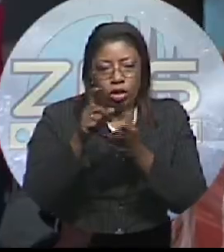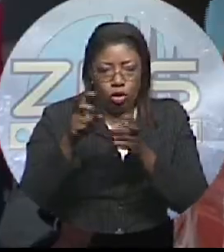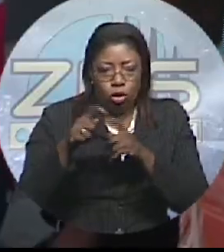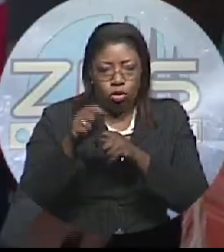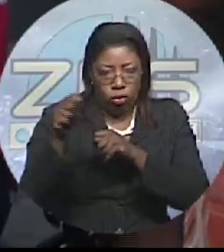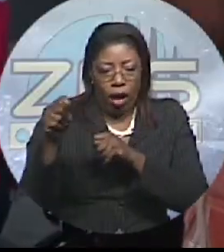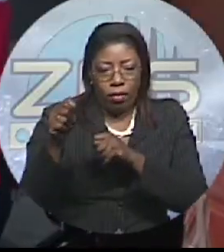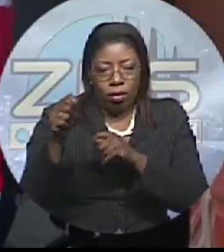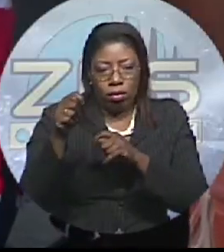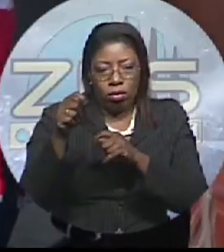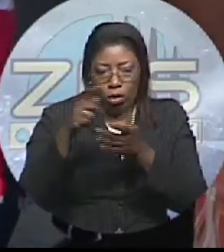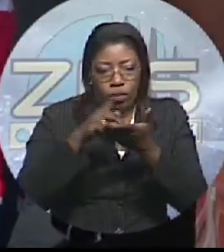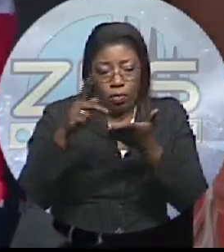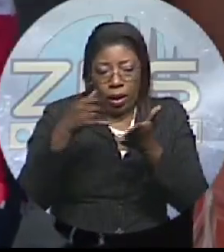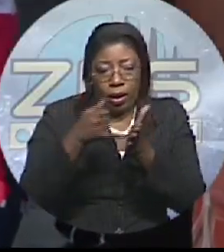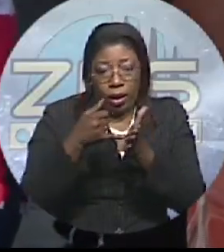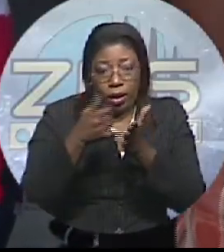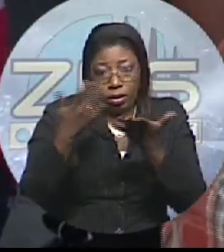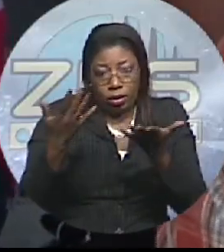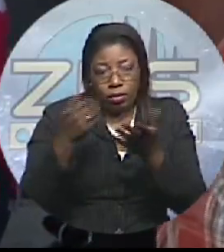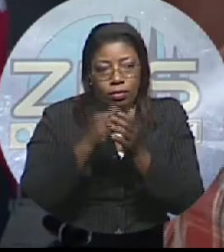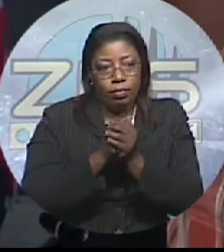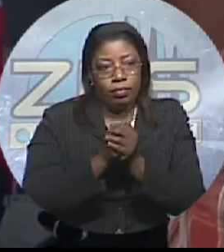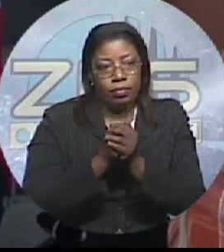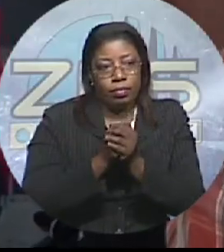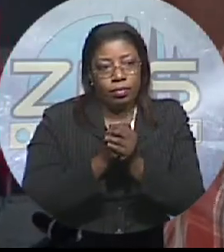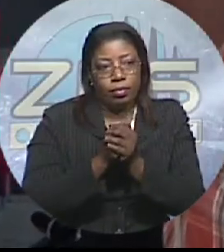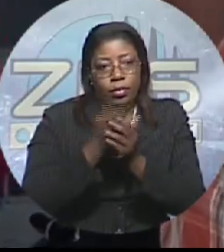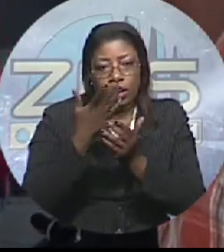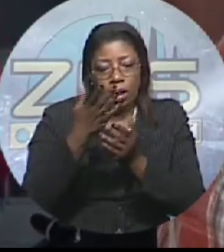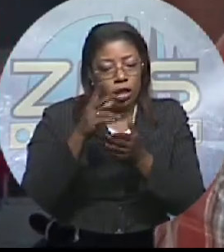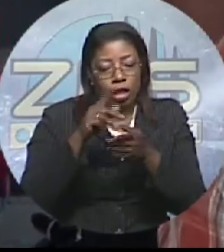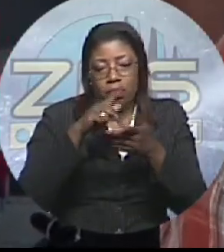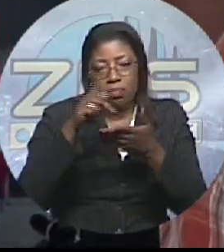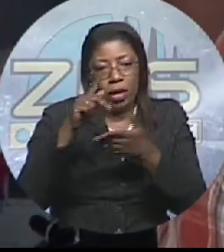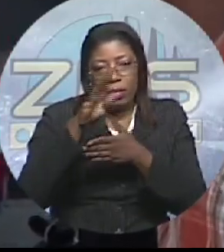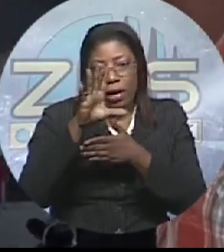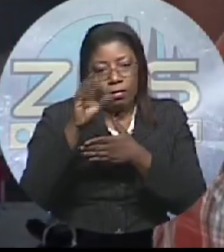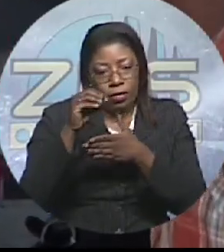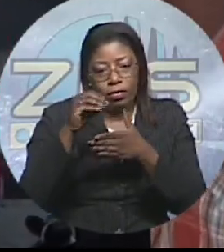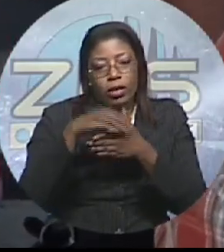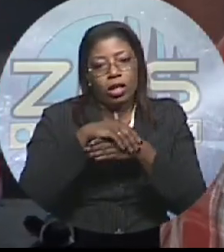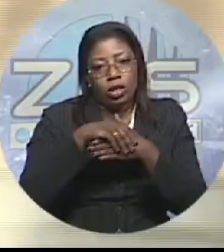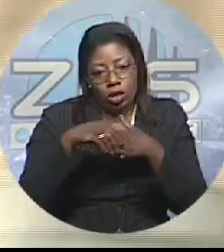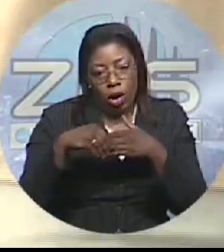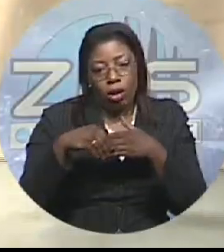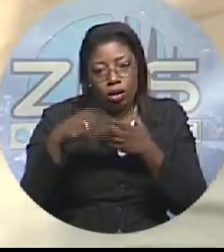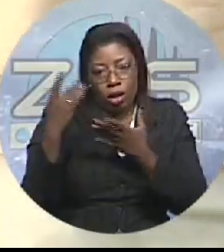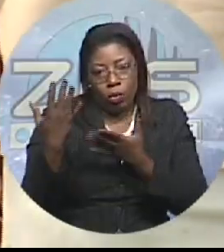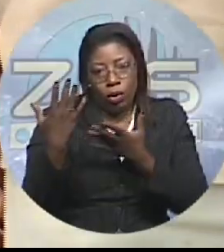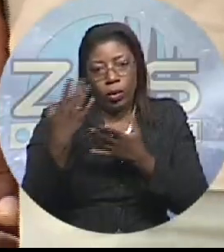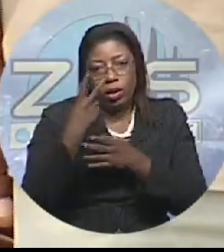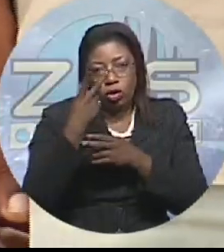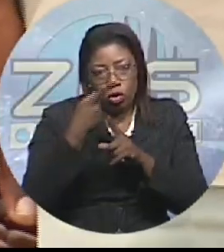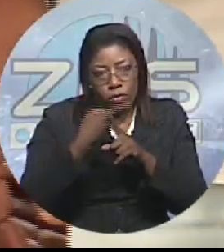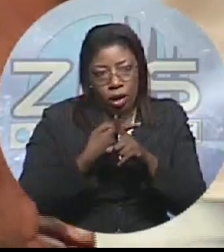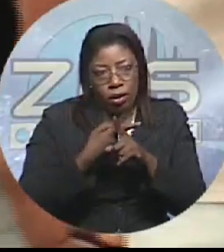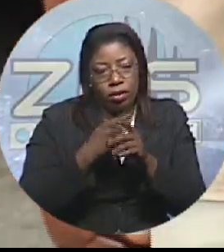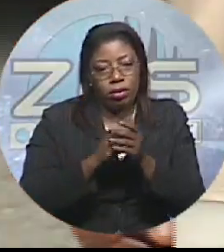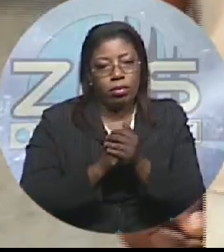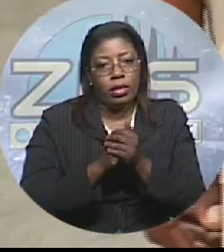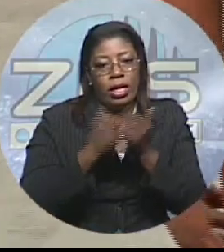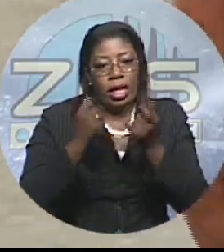I just tell everyone, just put it in, pay the $50, and put it in and wait the 2 months. The new changes, however,